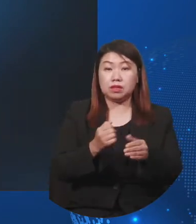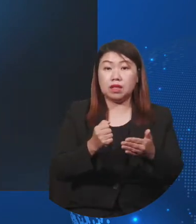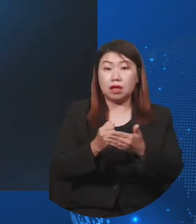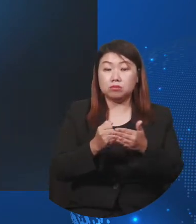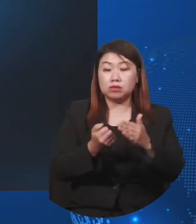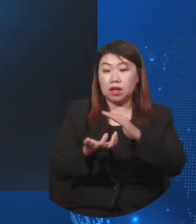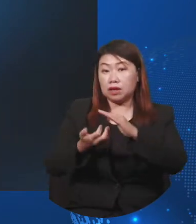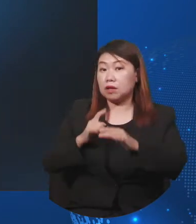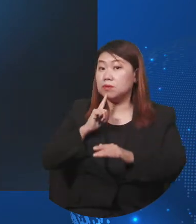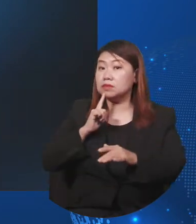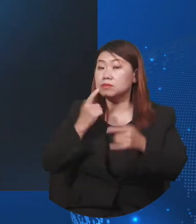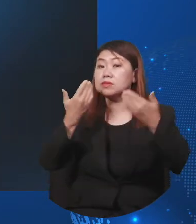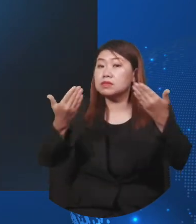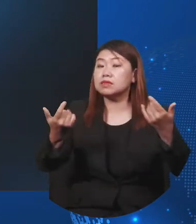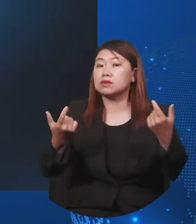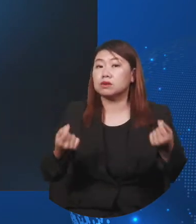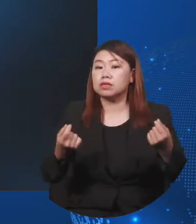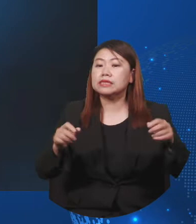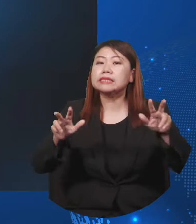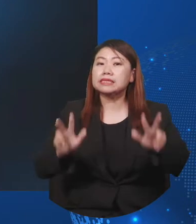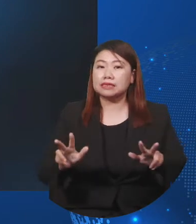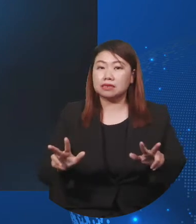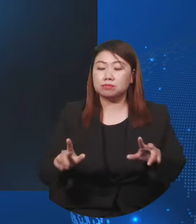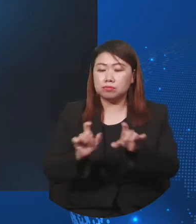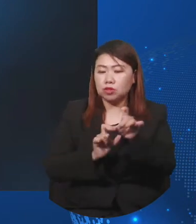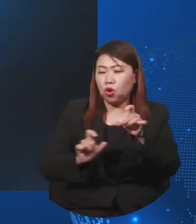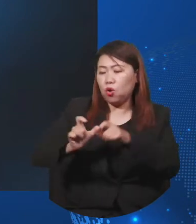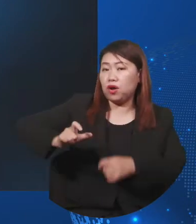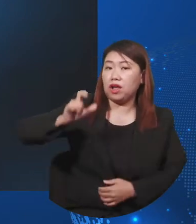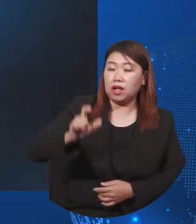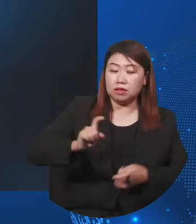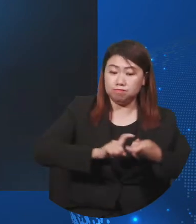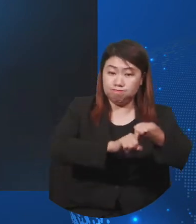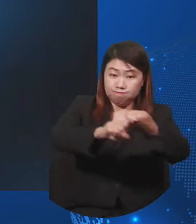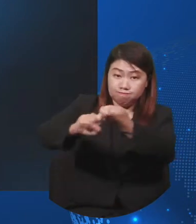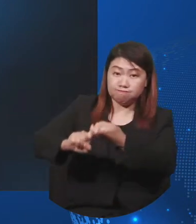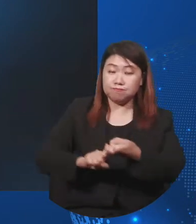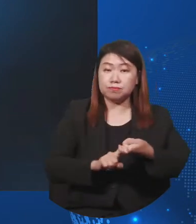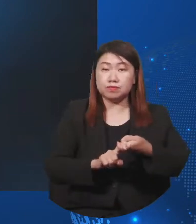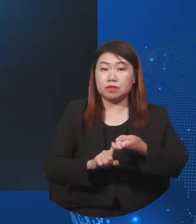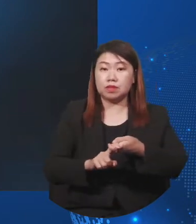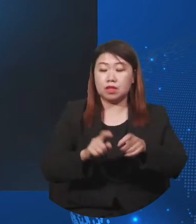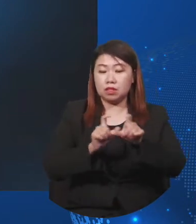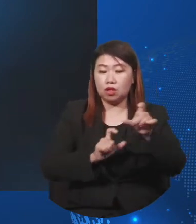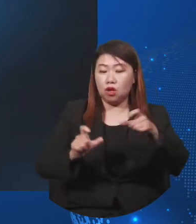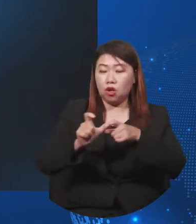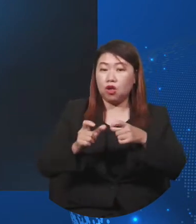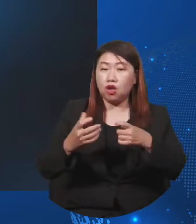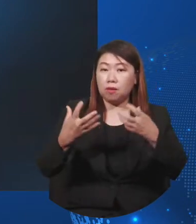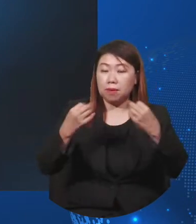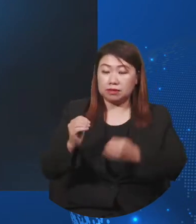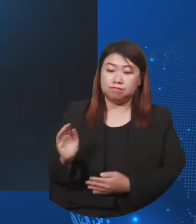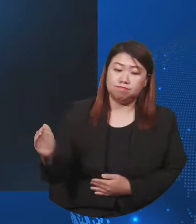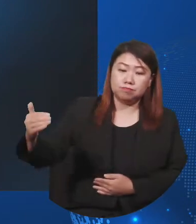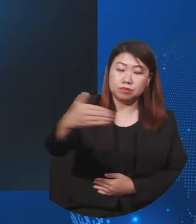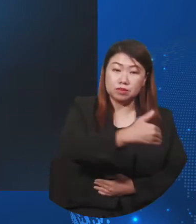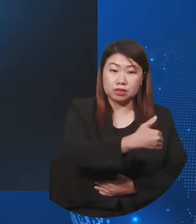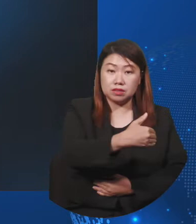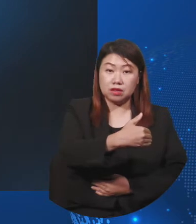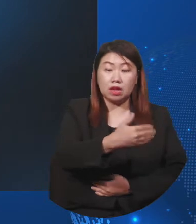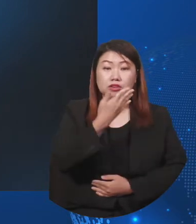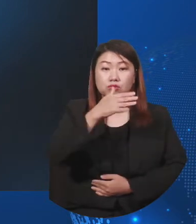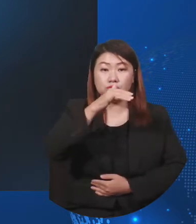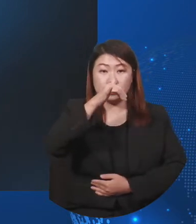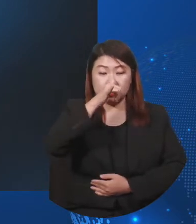time for a stronger, more networked and inclusive multilateral system anchored with the United Nations.